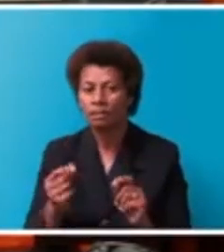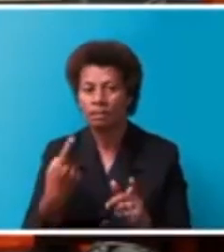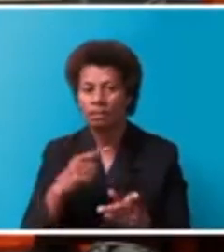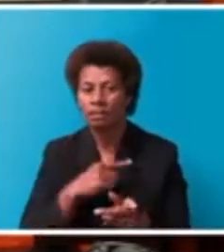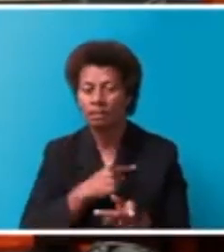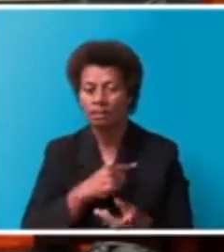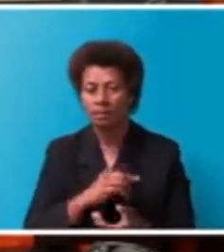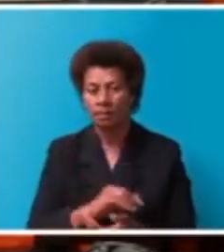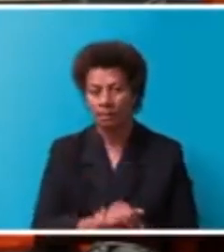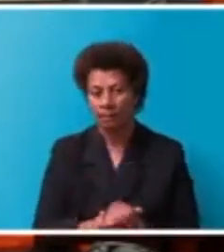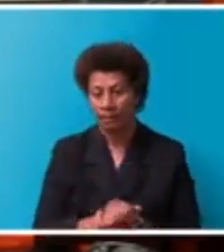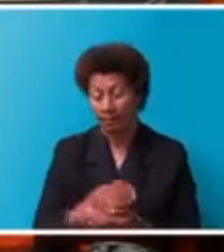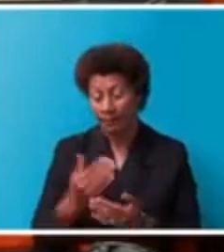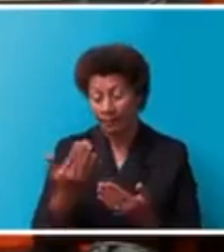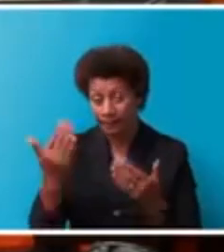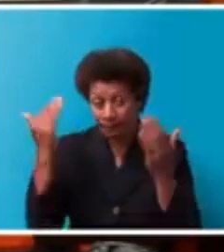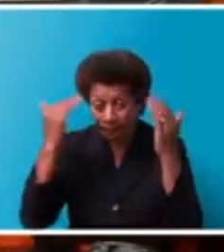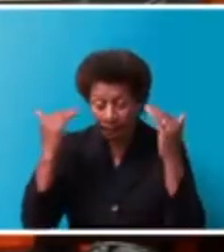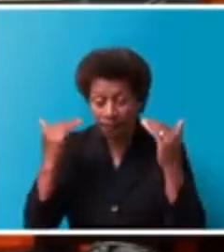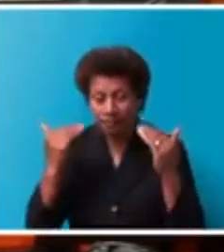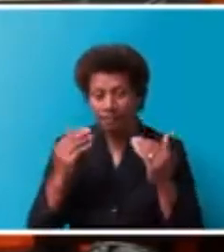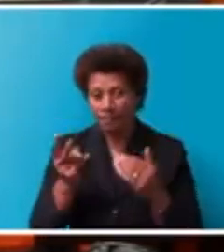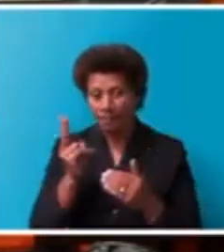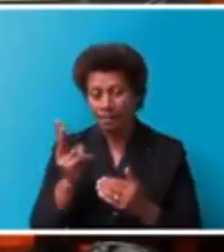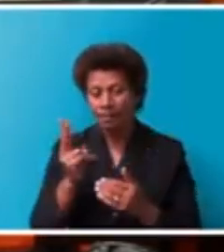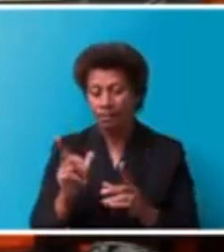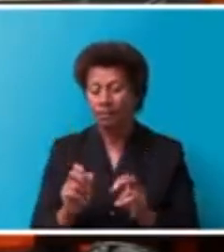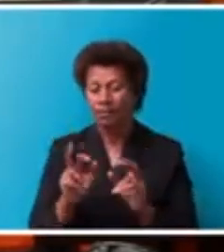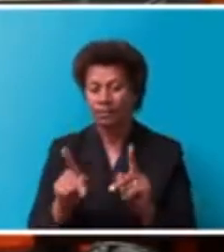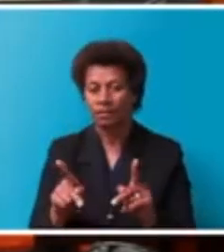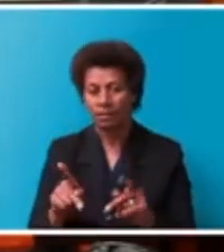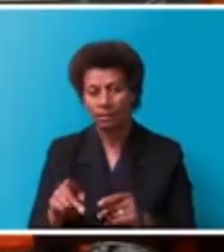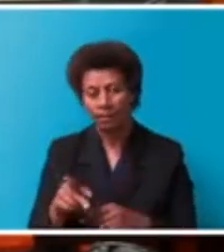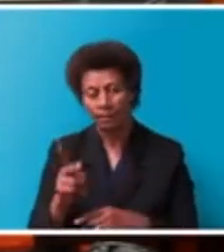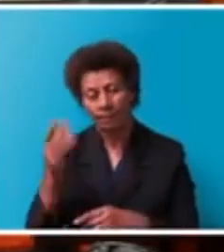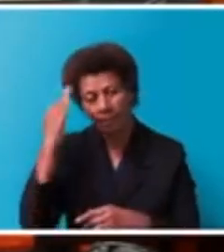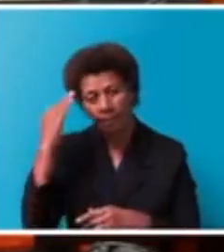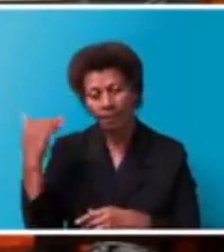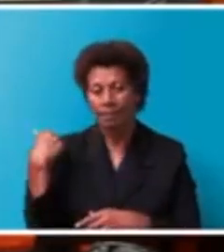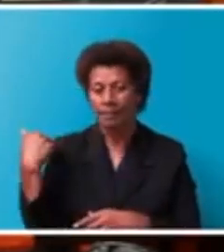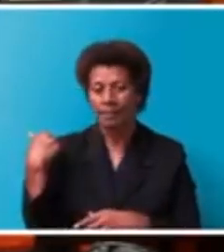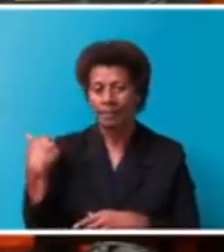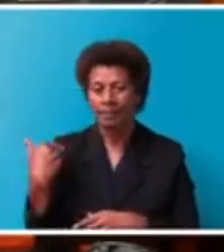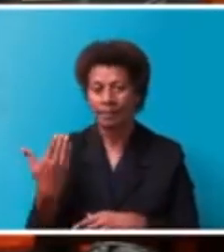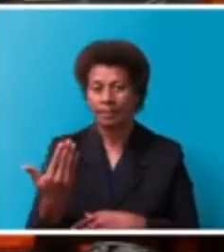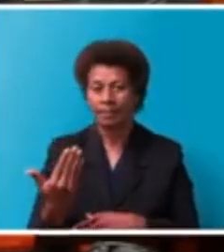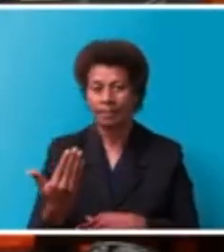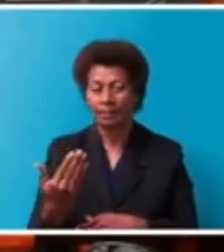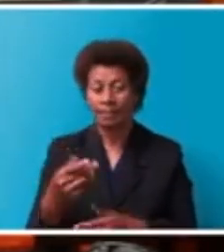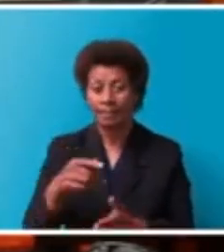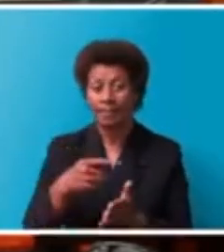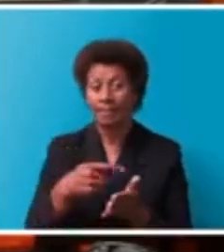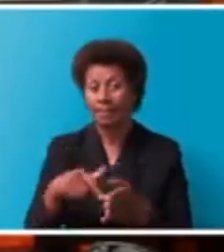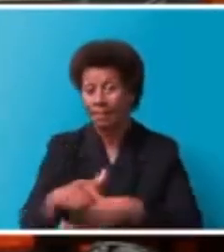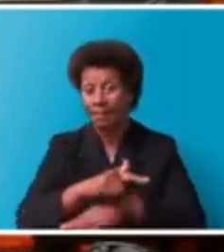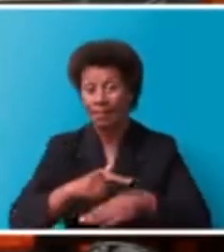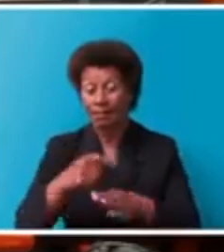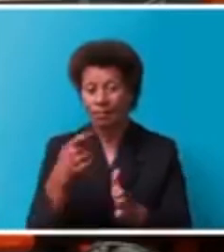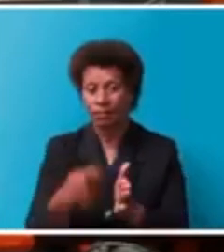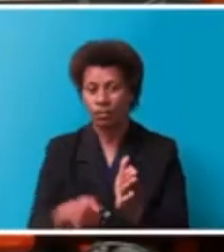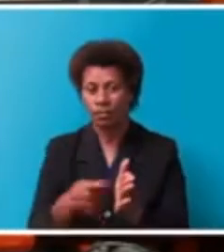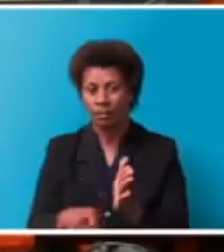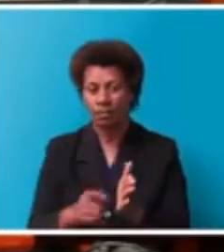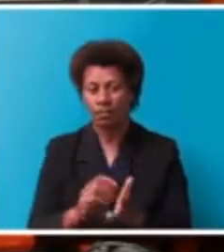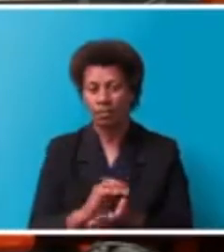Speaker, I would also like to take this opportunity once more to earnestly remind our lessees with outstanding land rent to promptly settle their